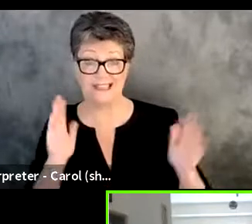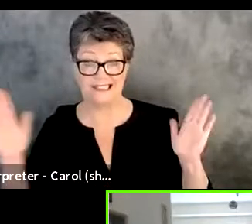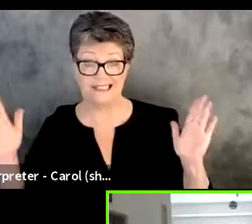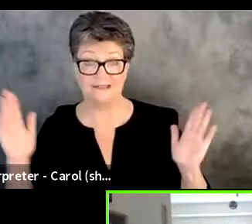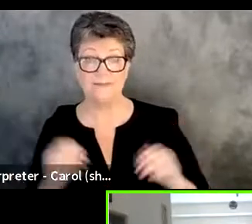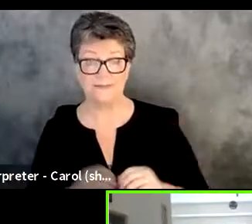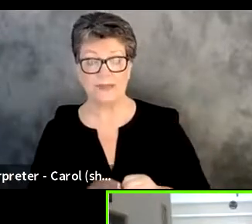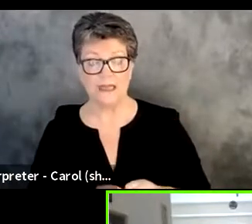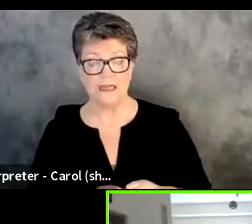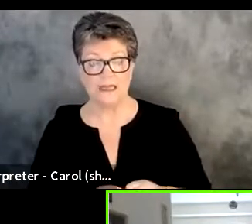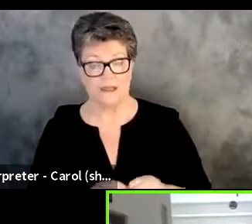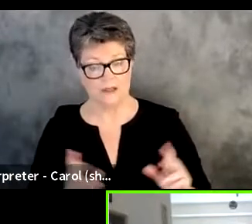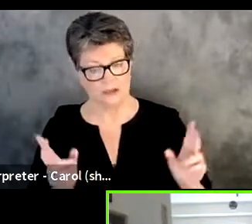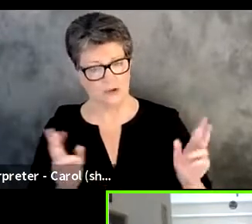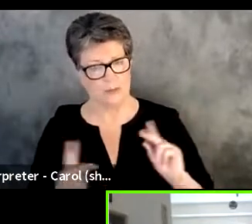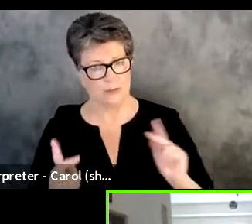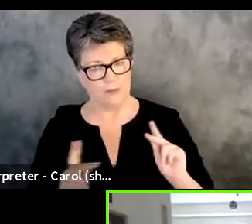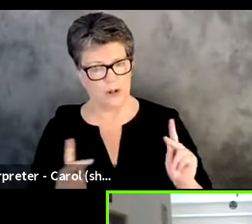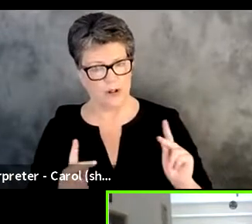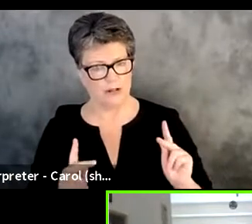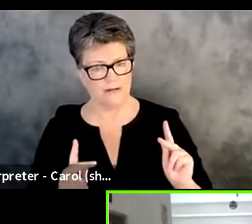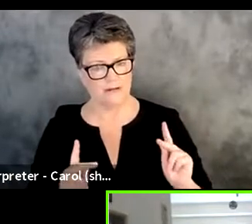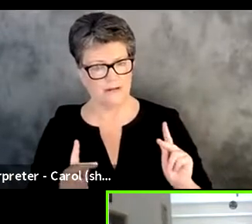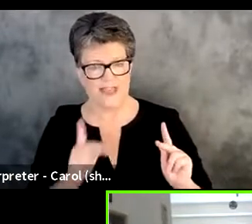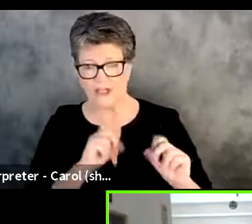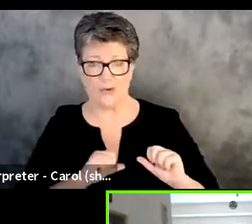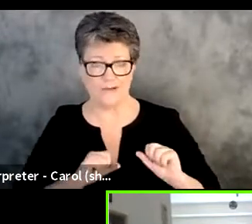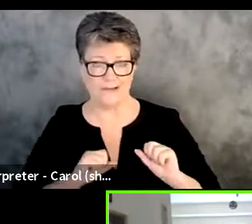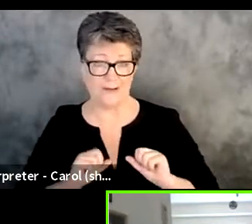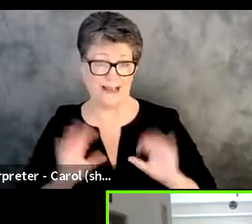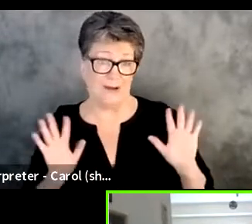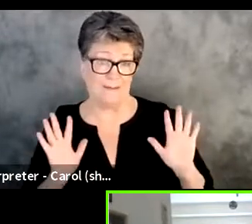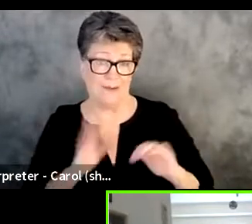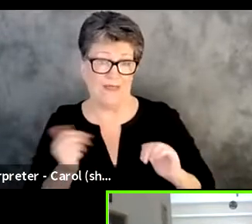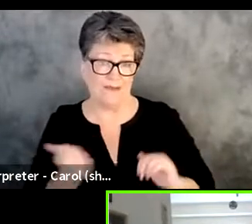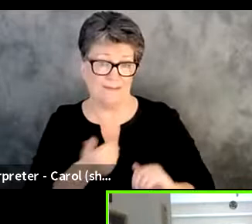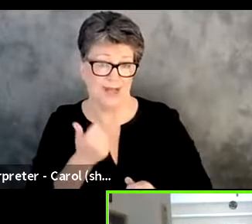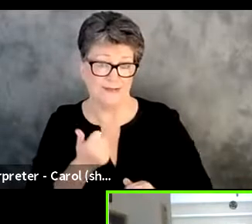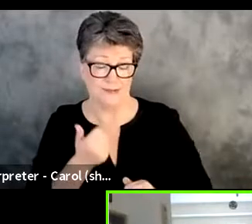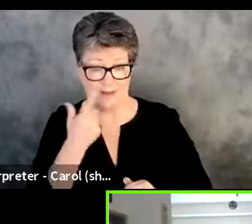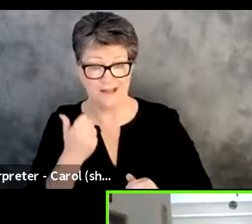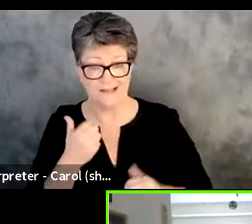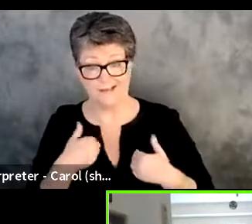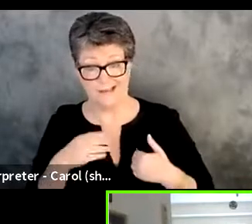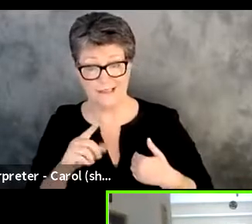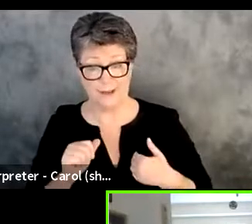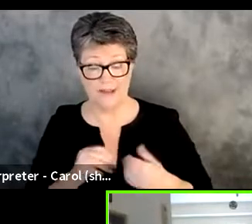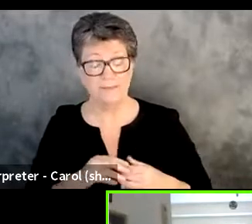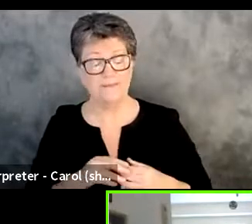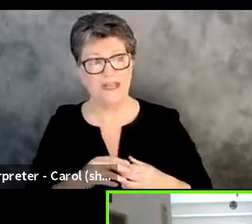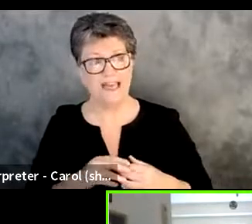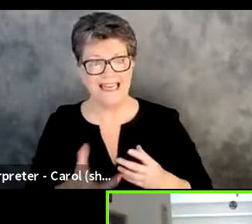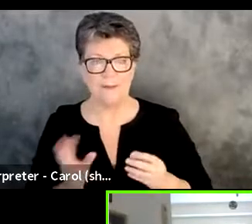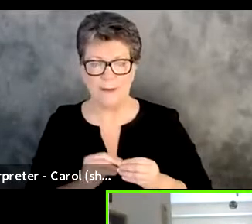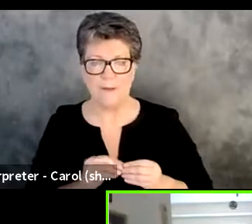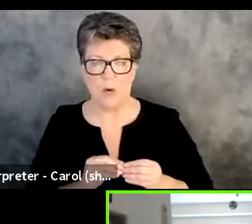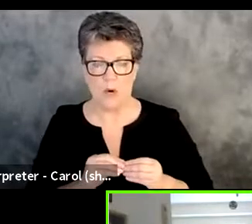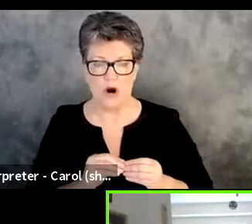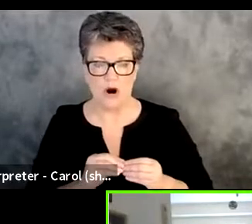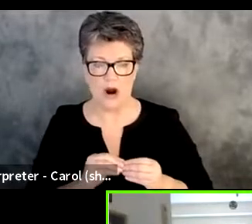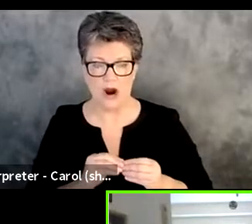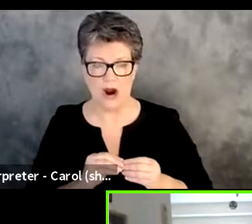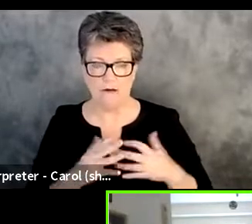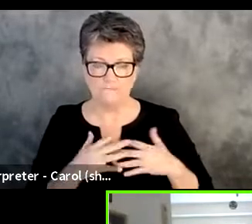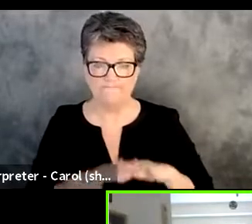that people don't abandon themselves because of disability. We need to be much more